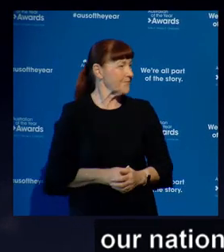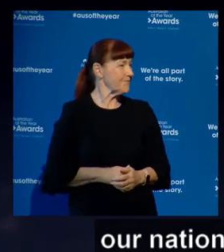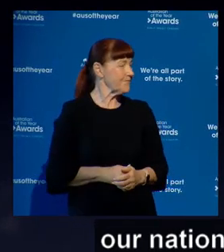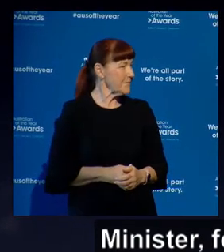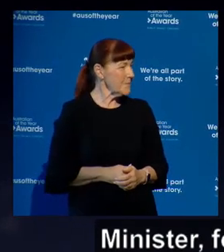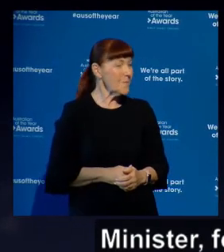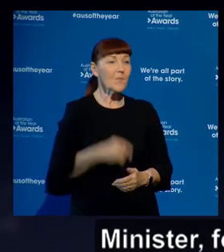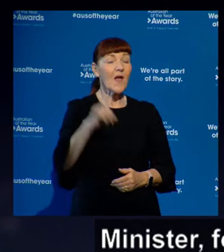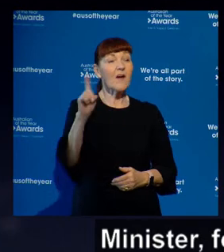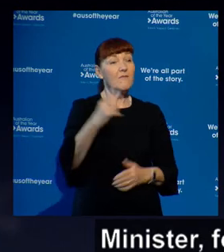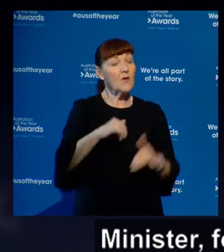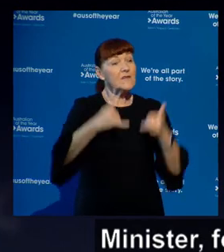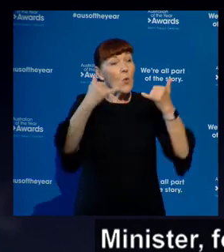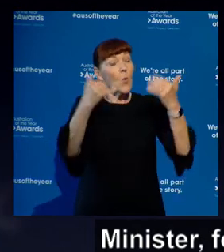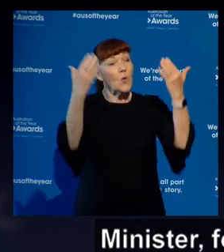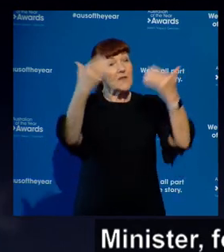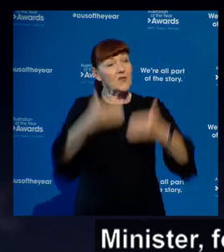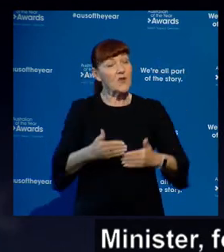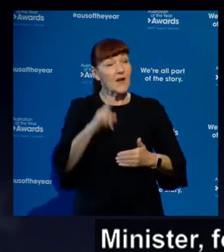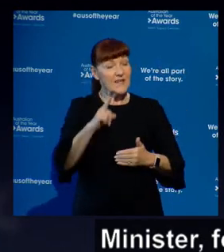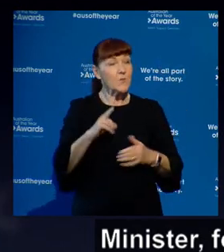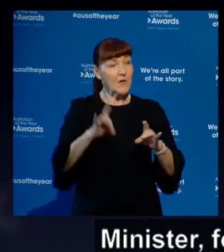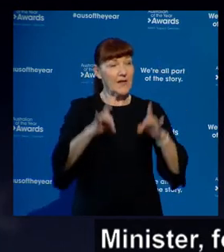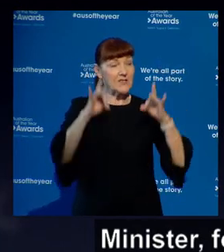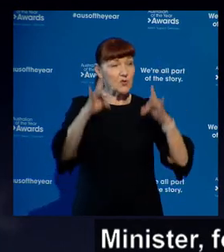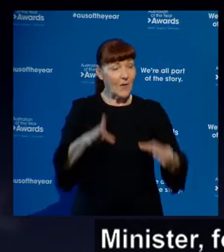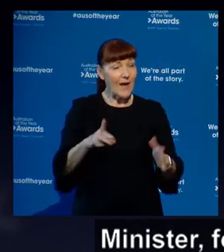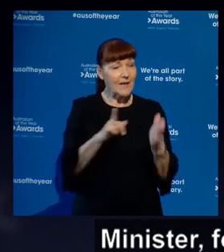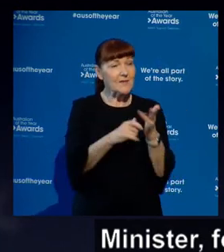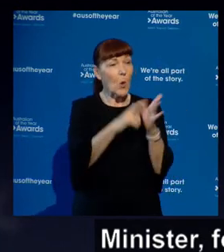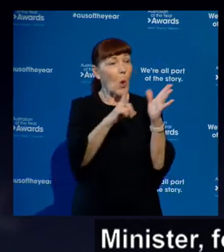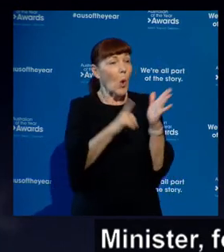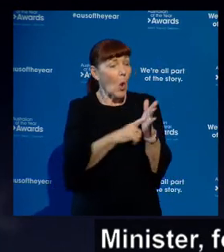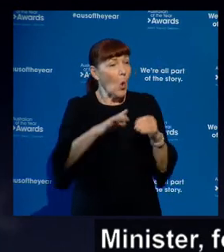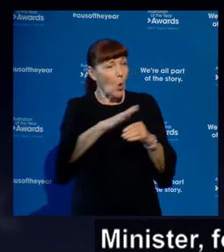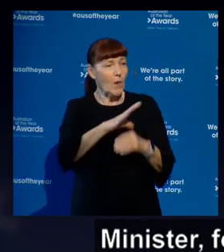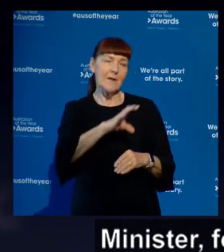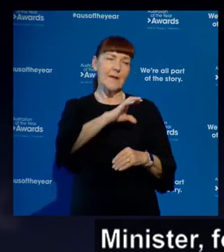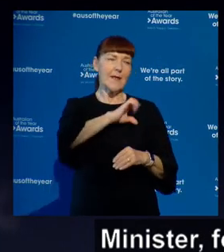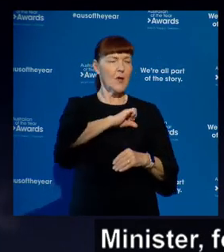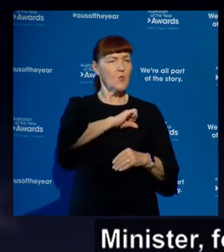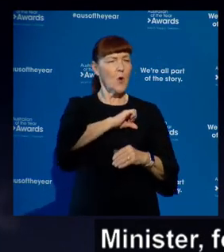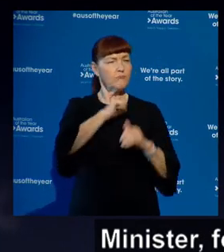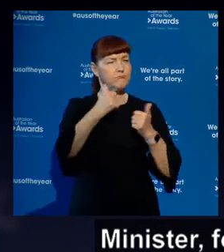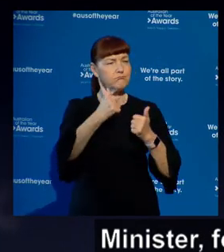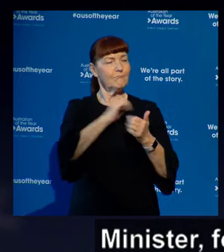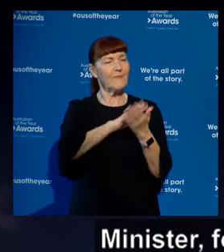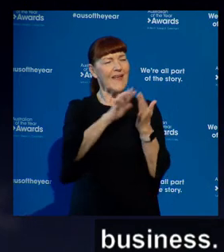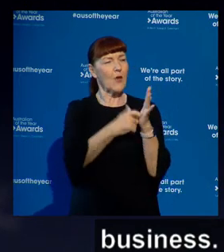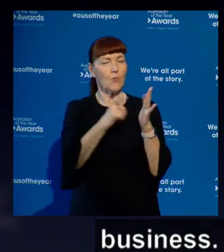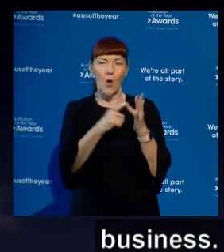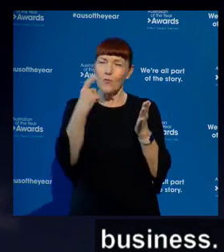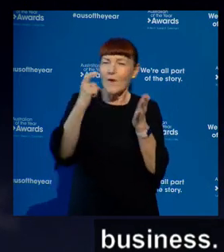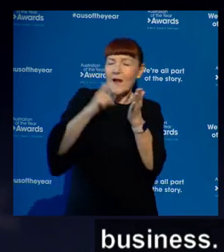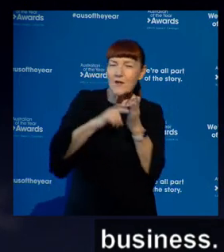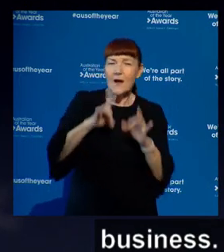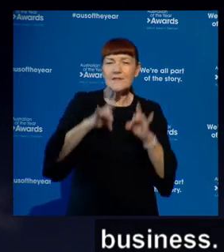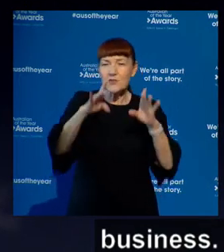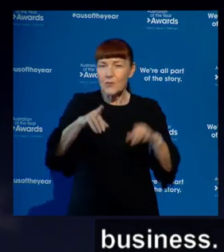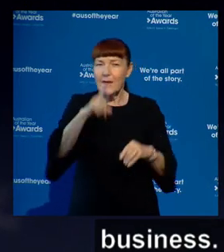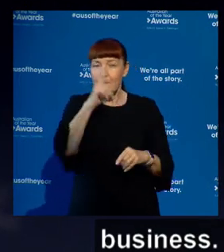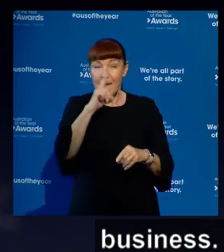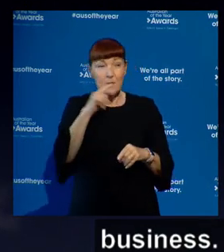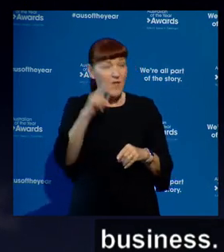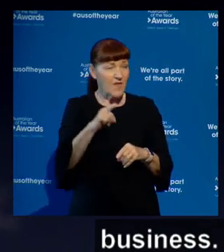word, first award tonight is Australia's Local Hero. Now this award recognises Australians making